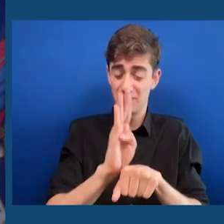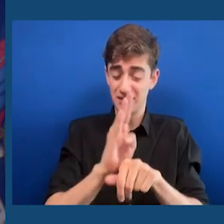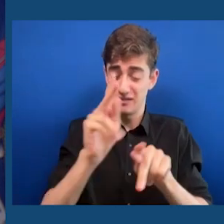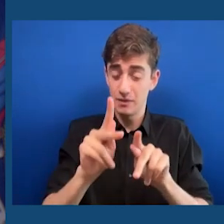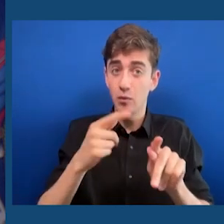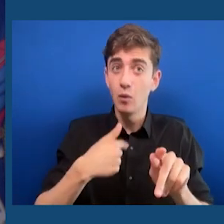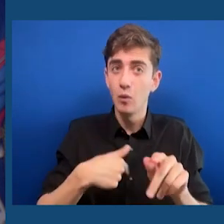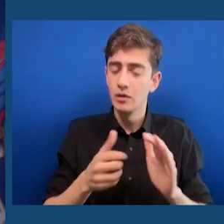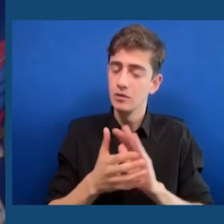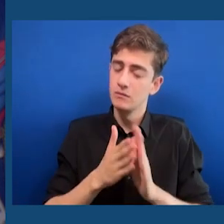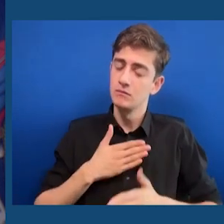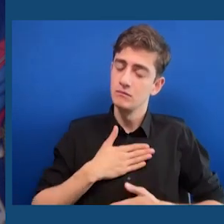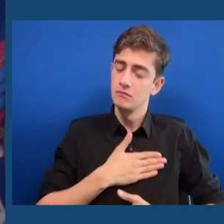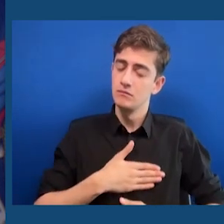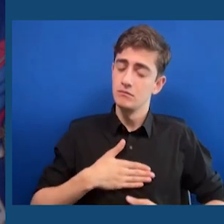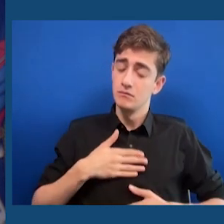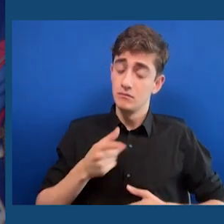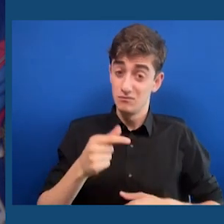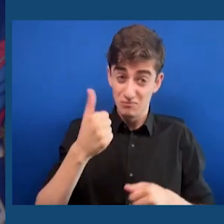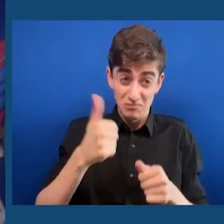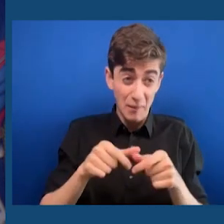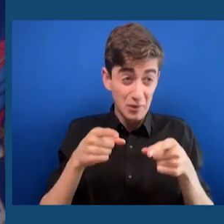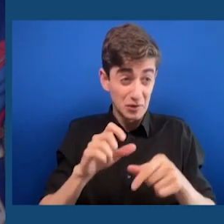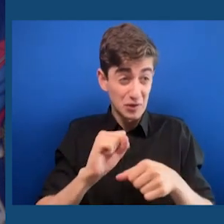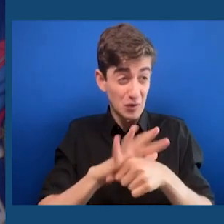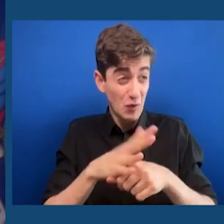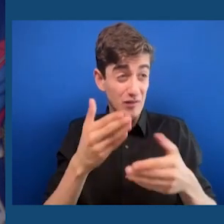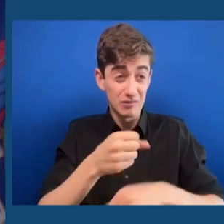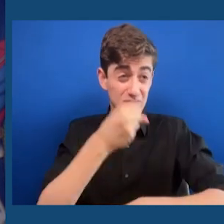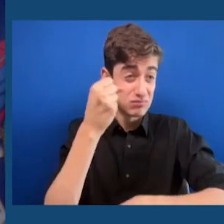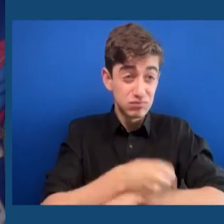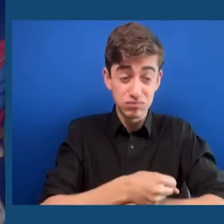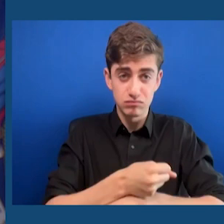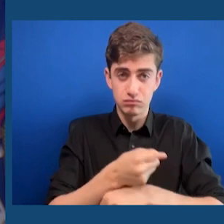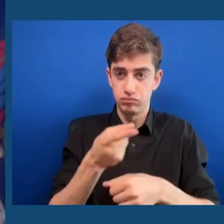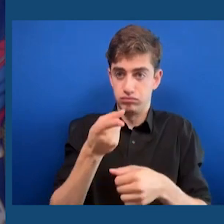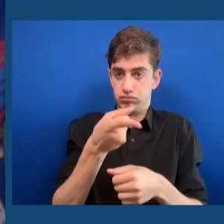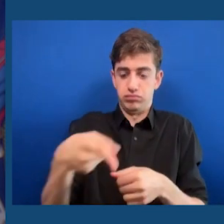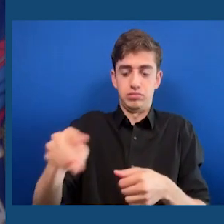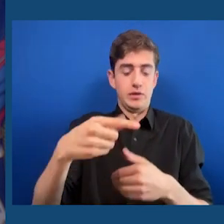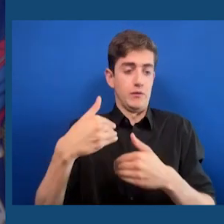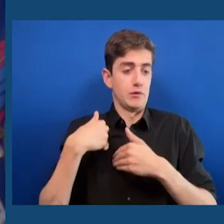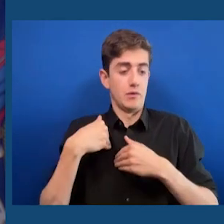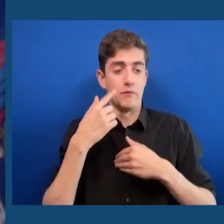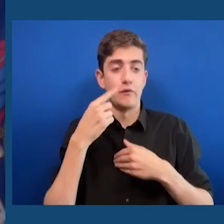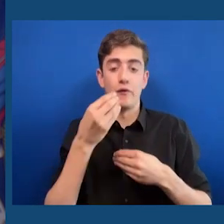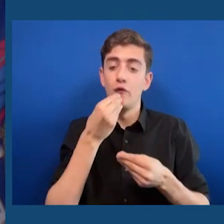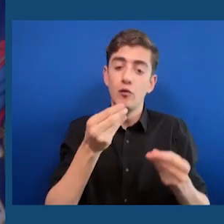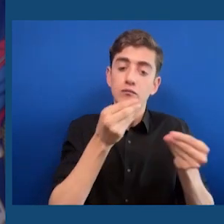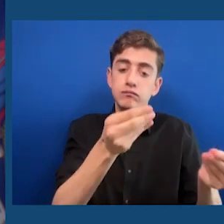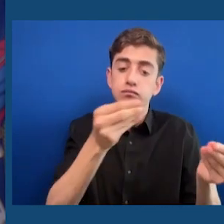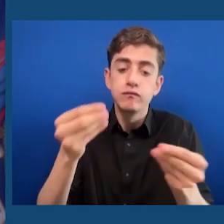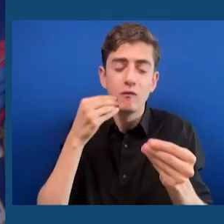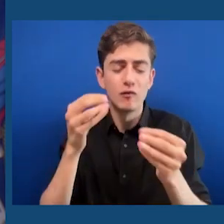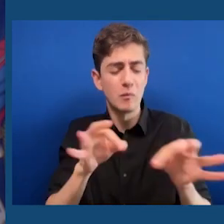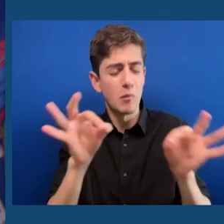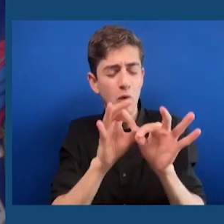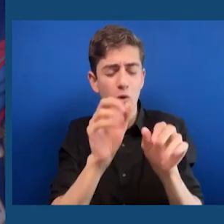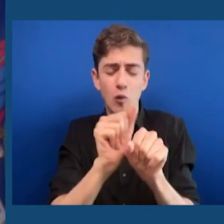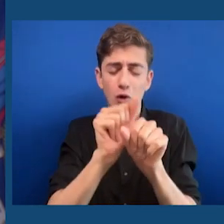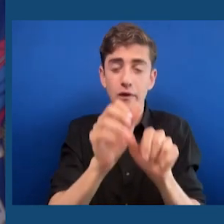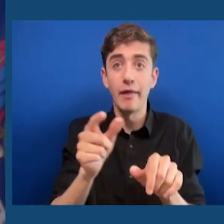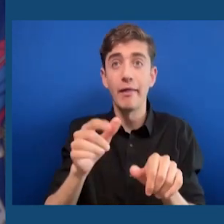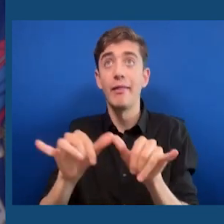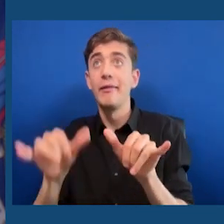up during the pandemic. They fed our essential workers. They never stayed home. They put their lives on the line, and that's why